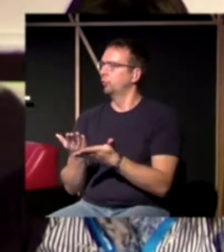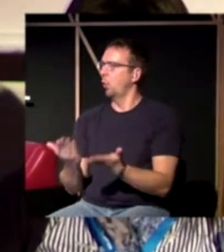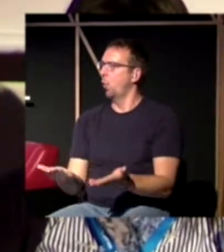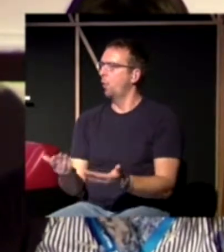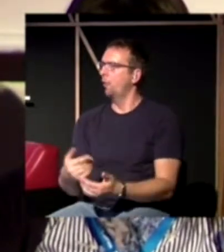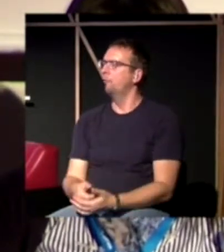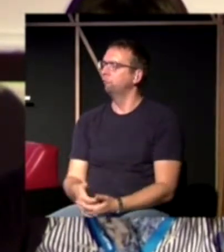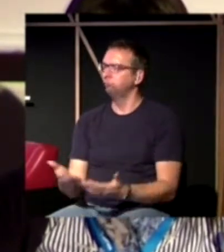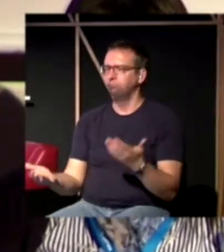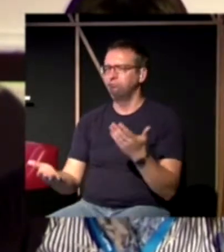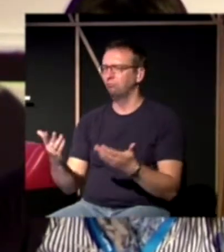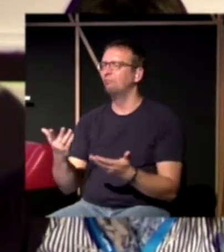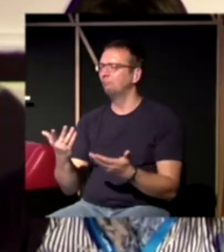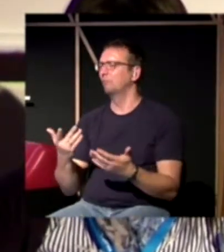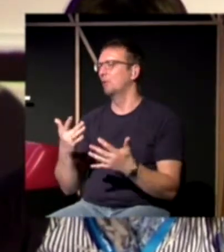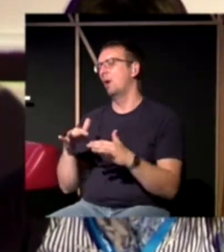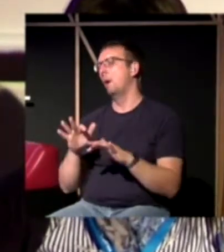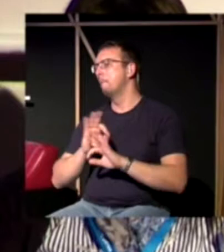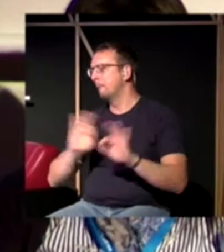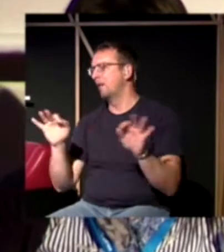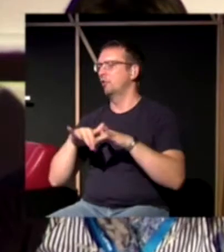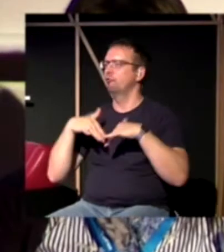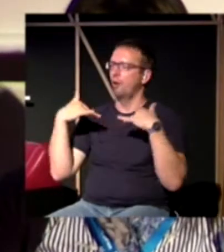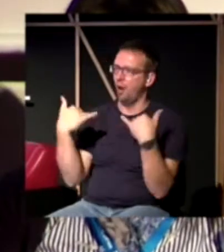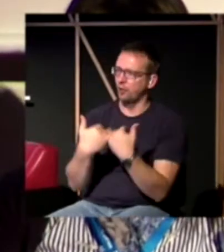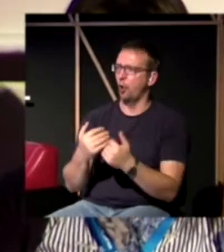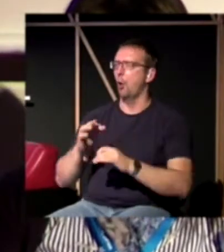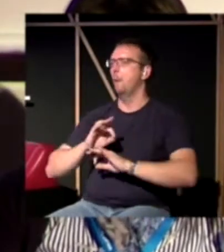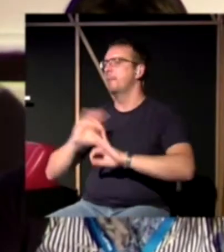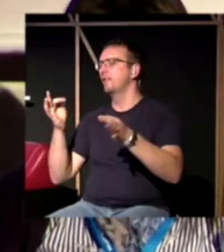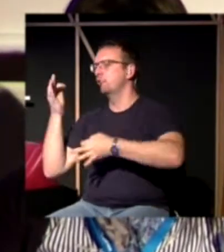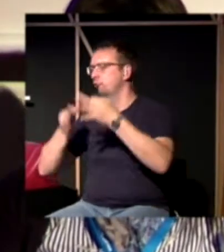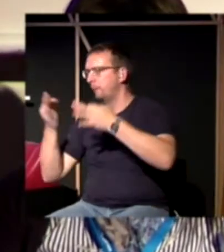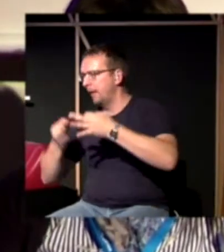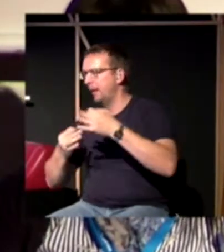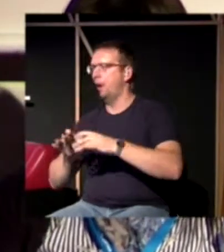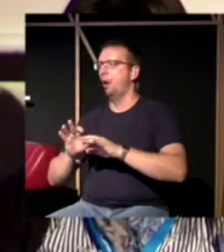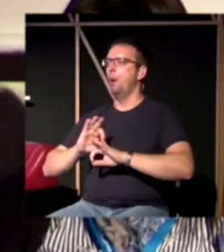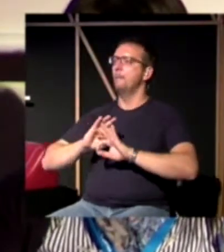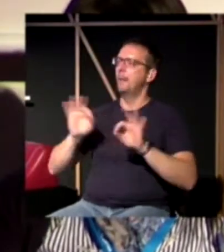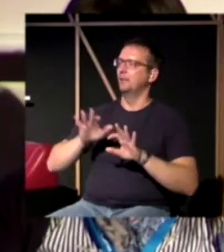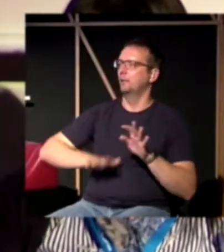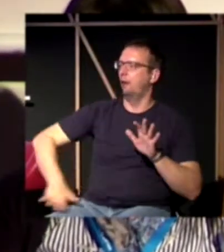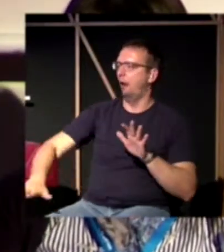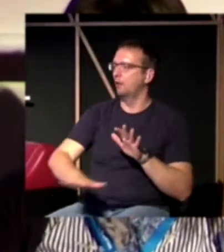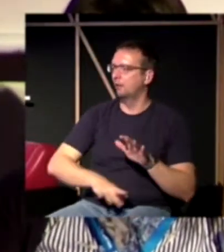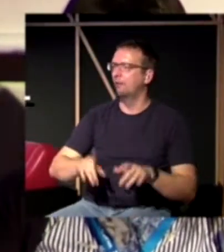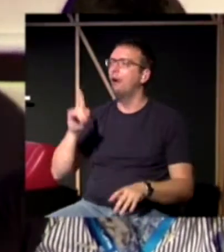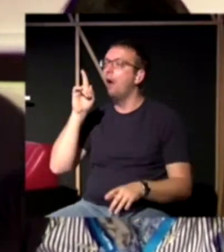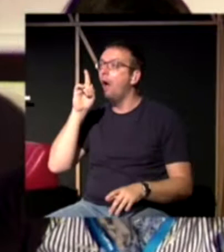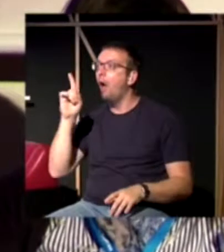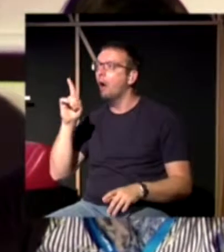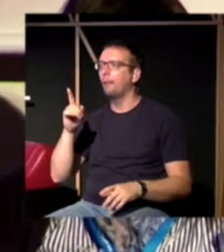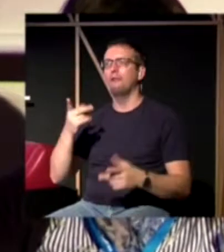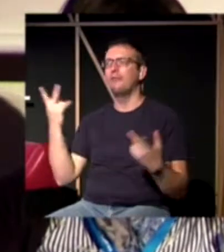players, but at the end, everything has to do with the fans. And one big problem we've